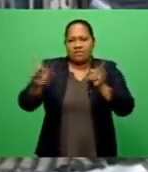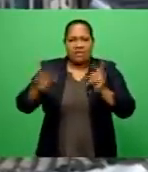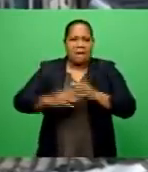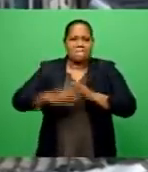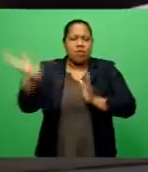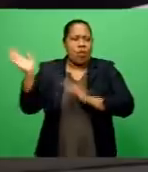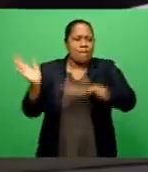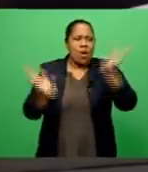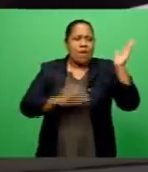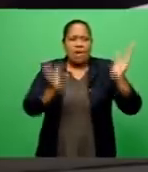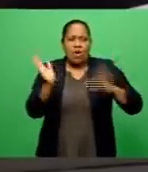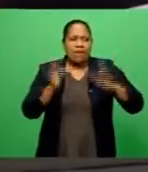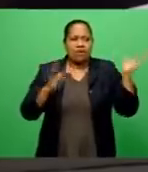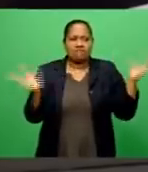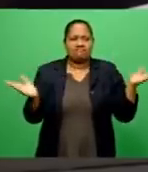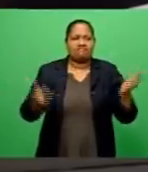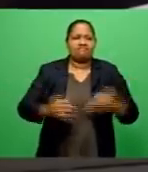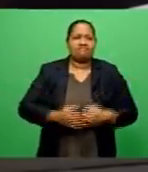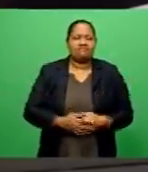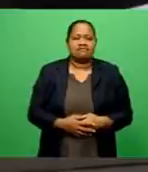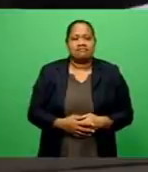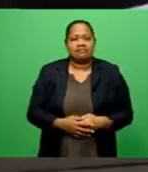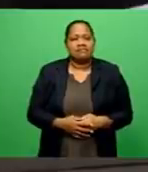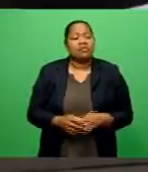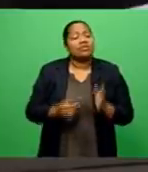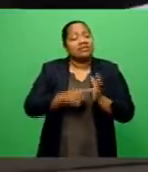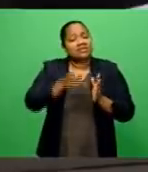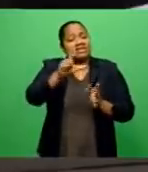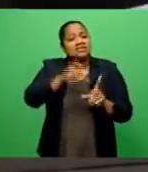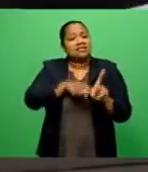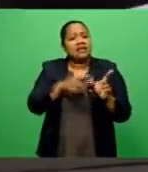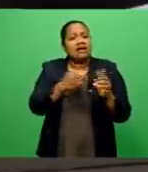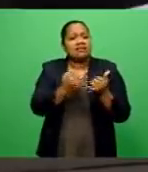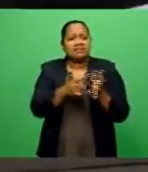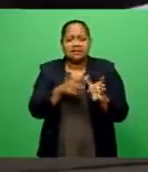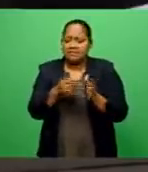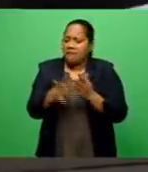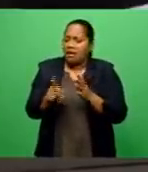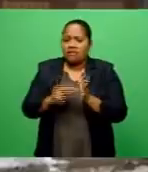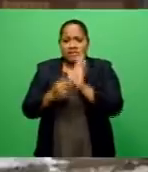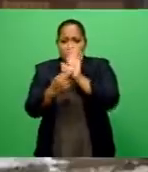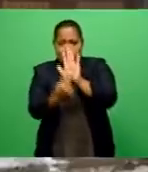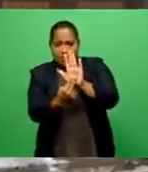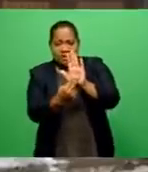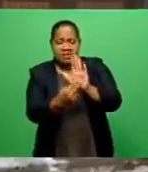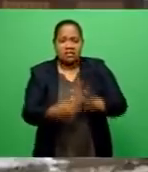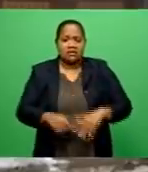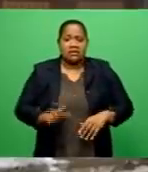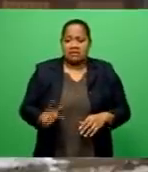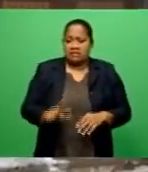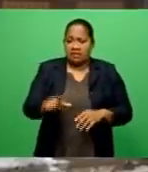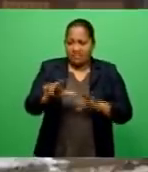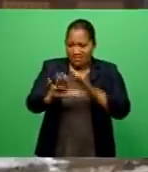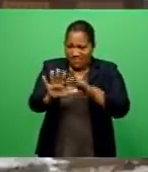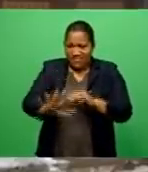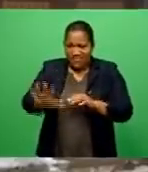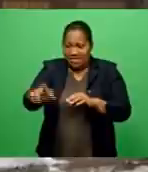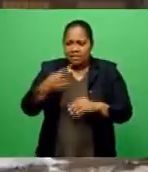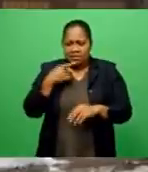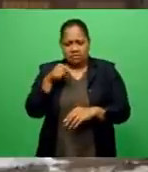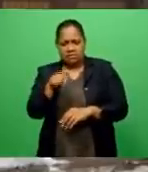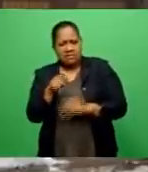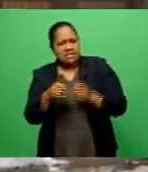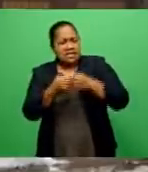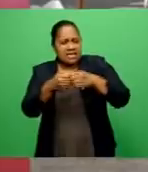of destruction left by TC Yasa in parts of the north. Lambasa Chamber of Commerce President Satish Kumar says the damage will likely